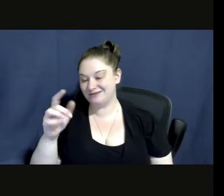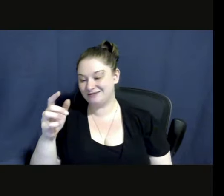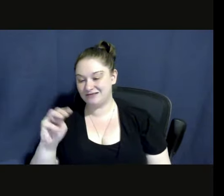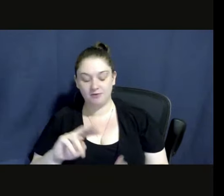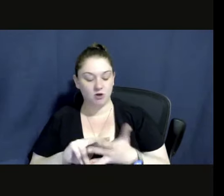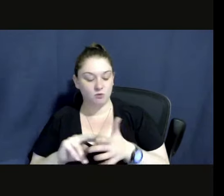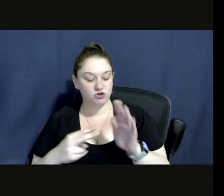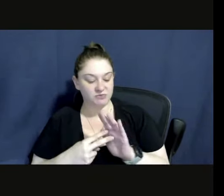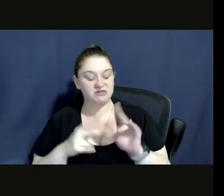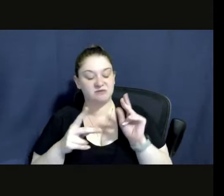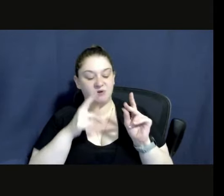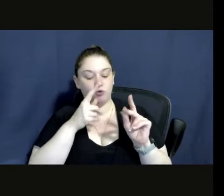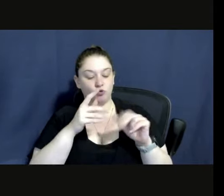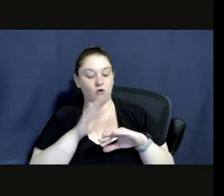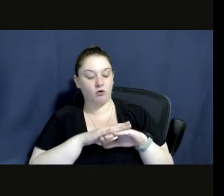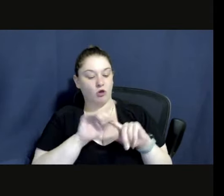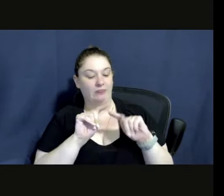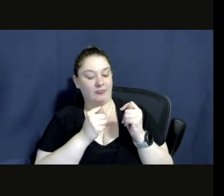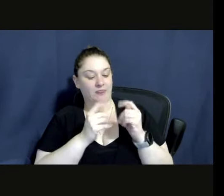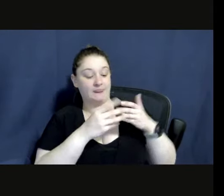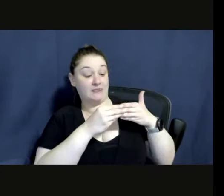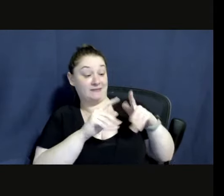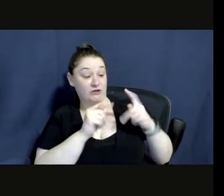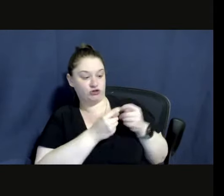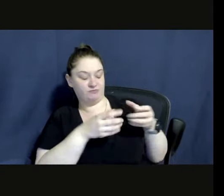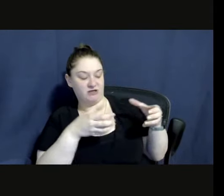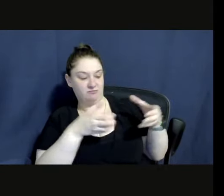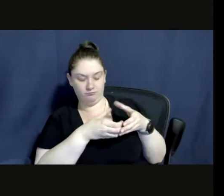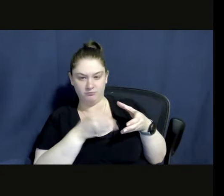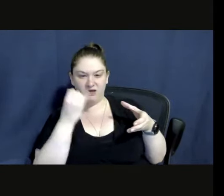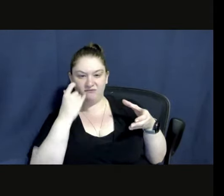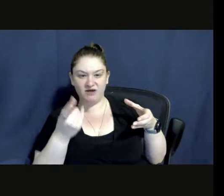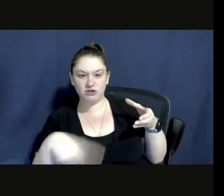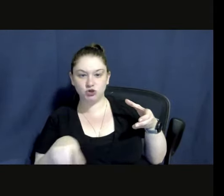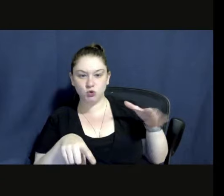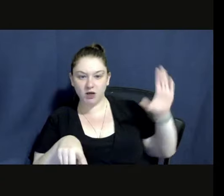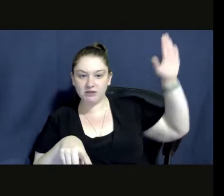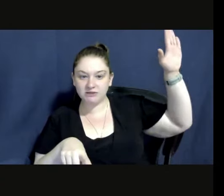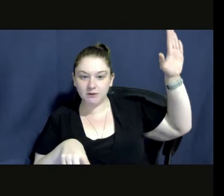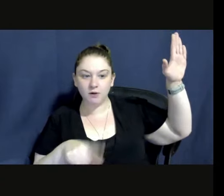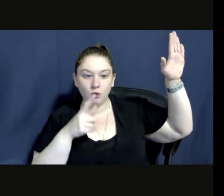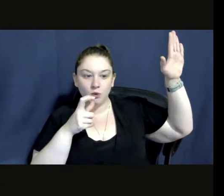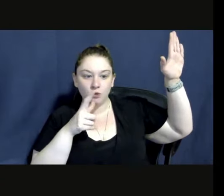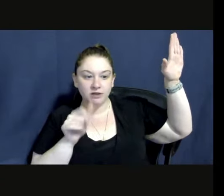serve on the leadership team, and raise your hand if you serve on the leadership team,